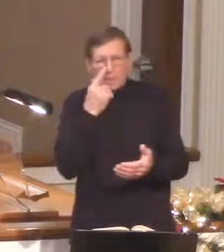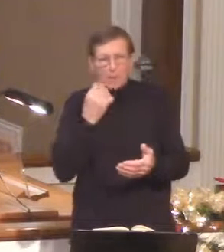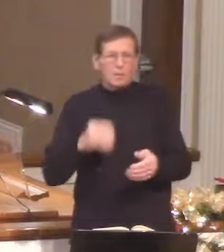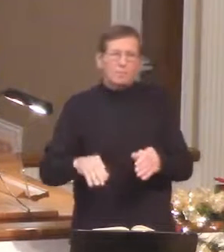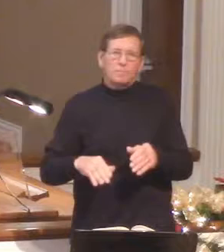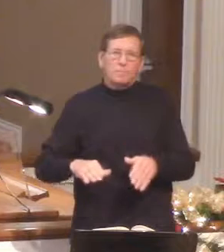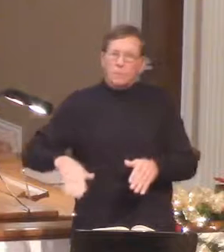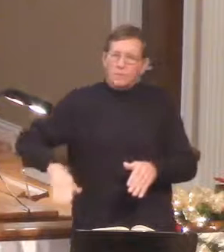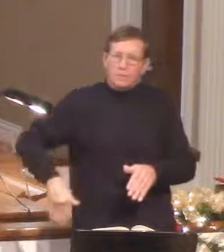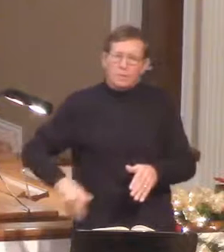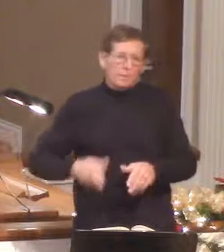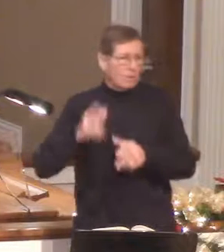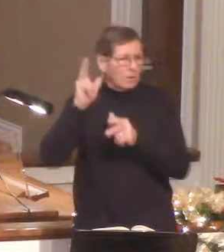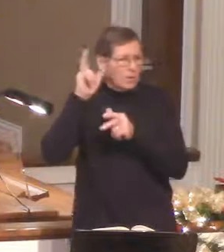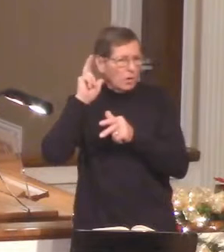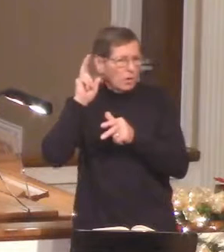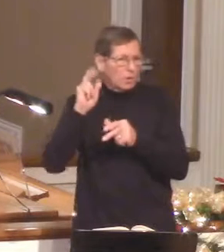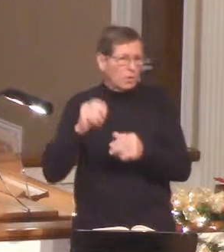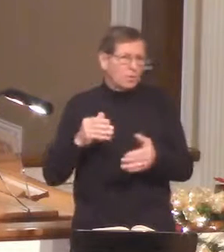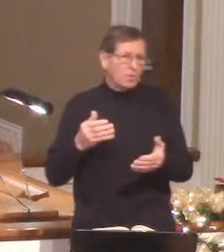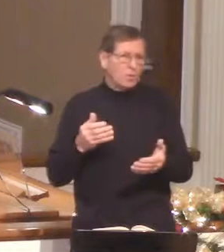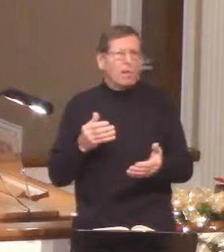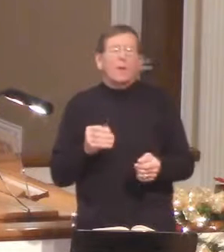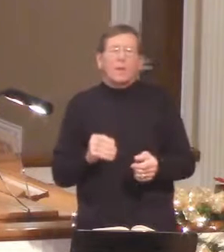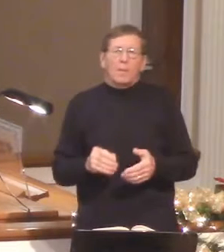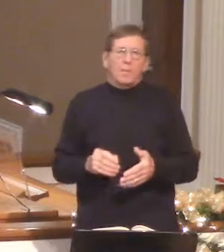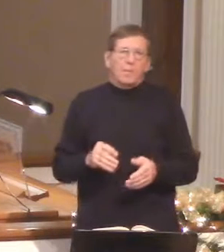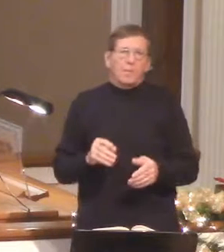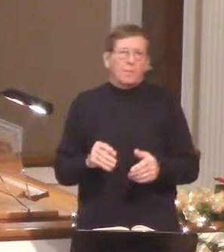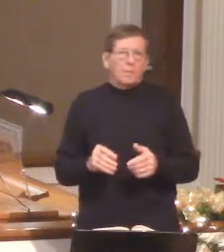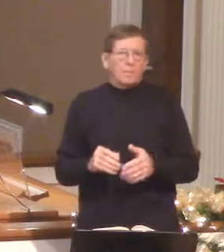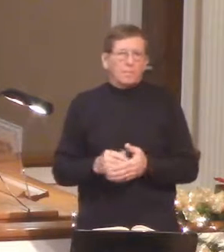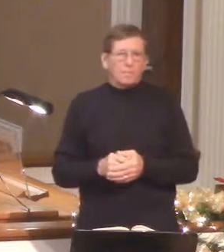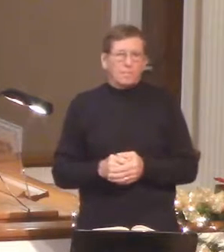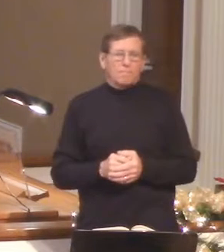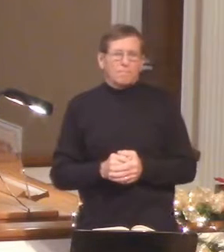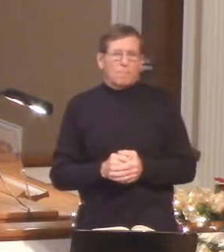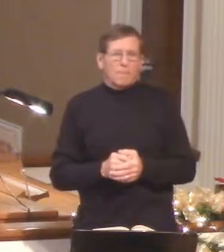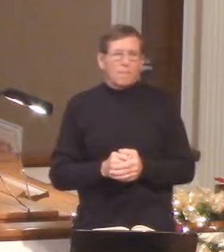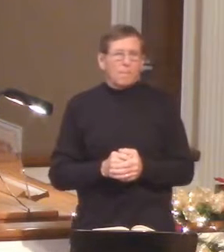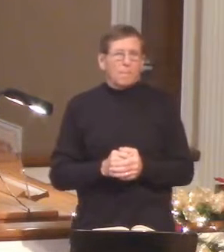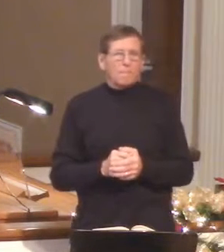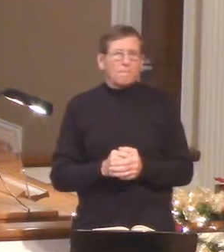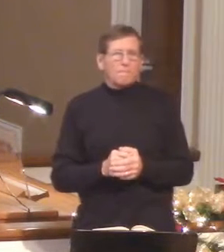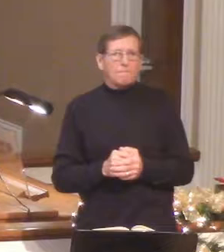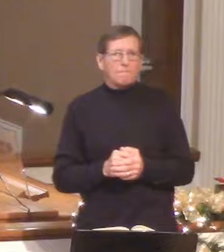this tune, and then combine it with the most familiar tune.